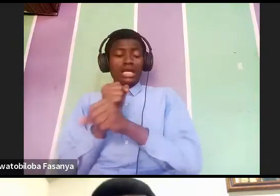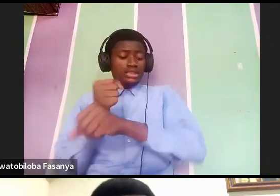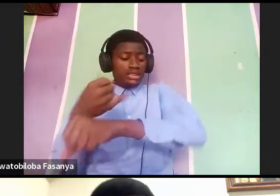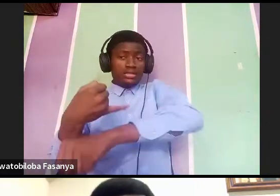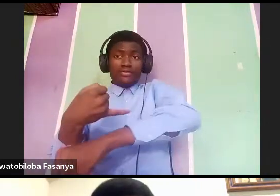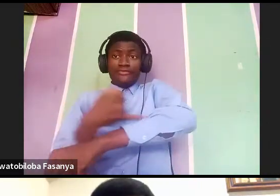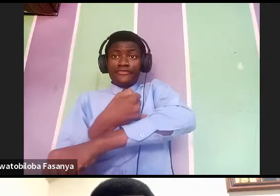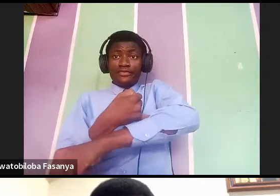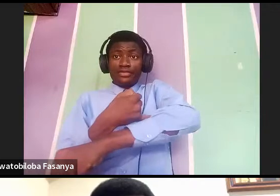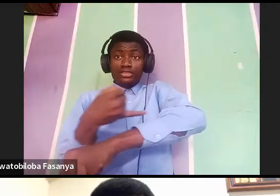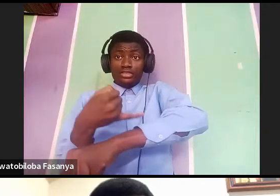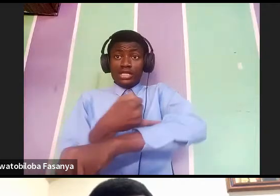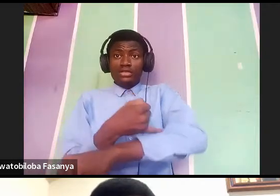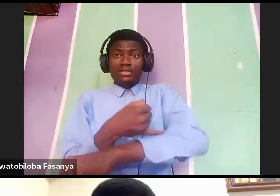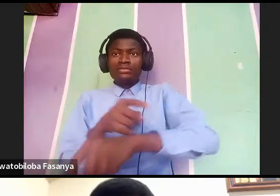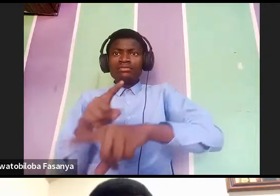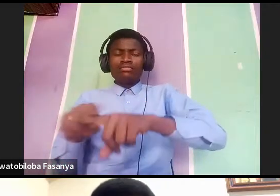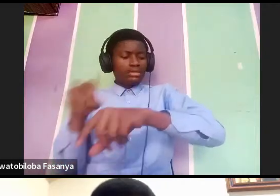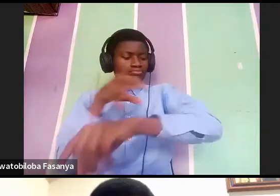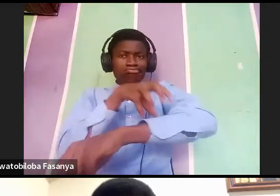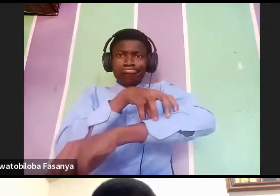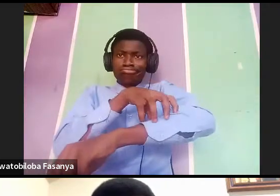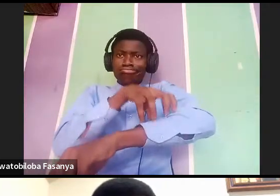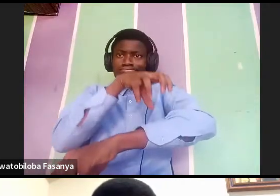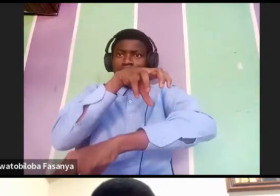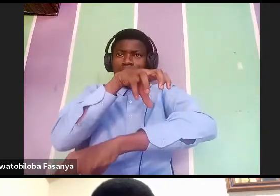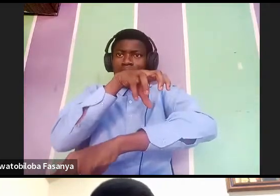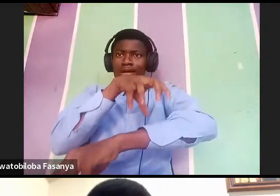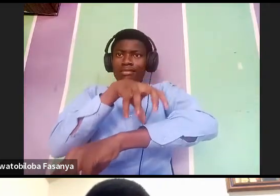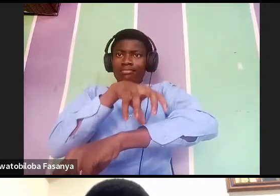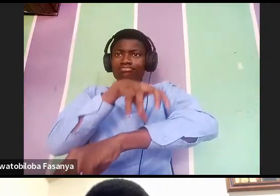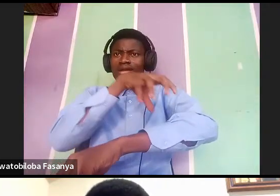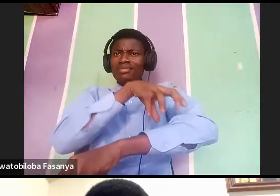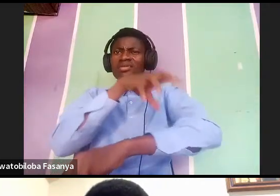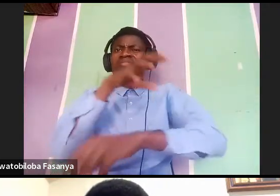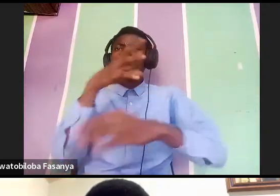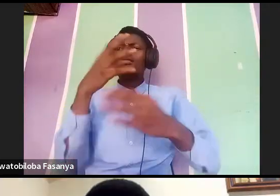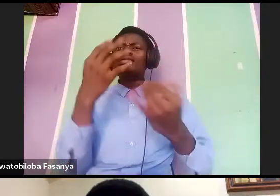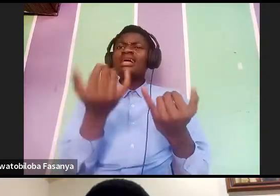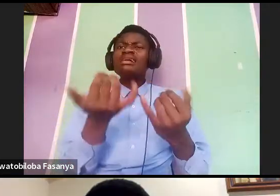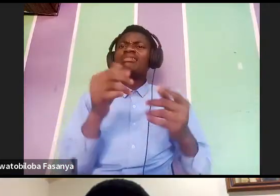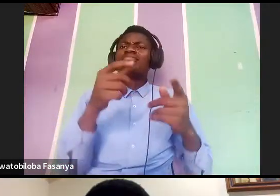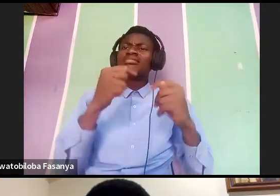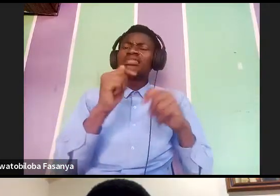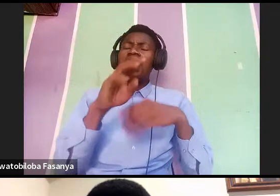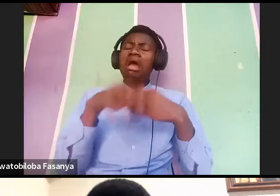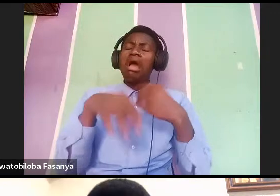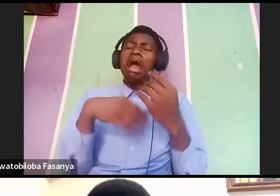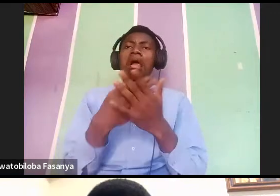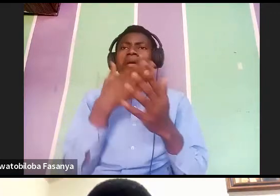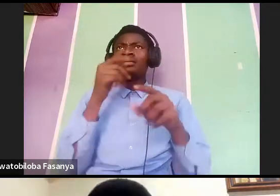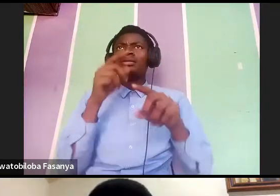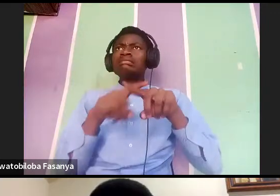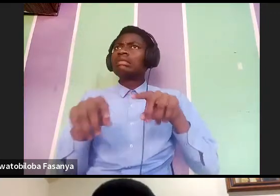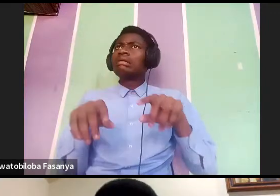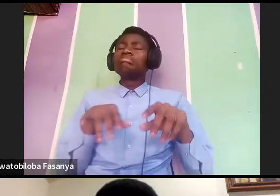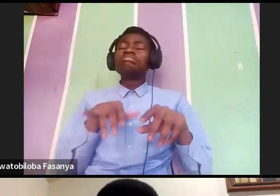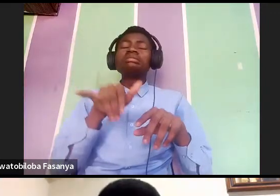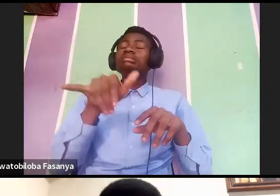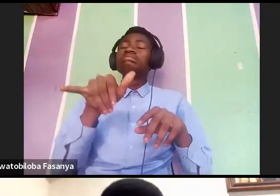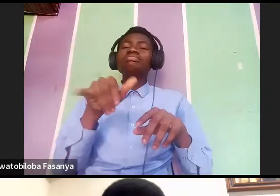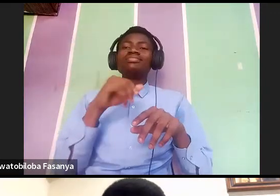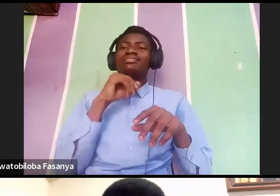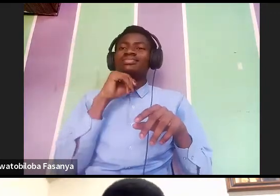been trying to do physiotherapy and all that to resolve this. I know there's so many mothers on this platform, and I know that there's